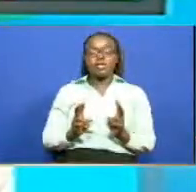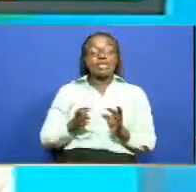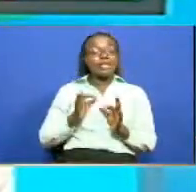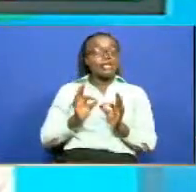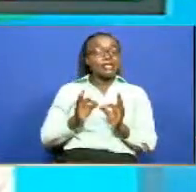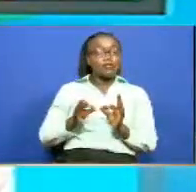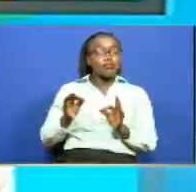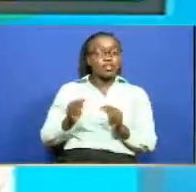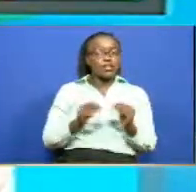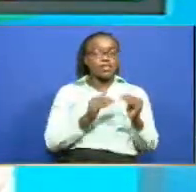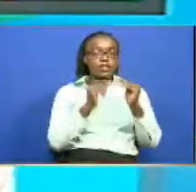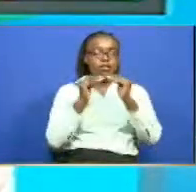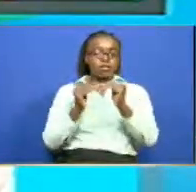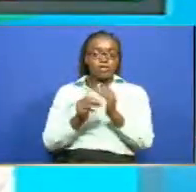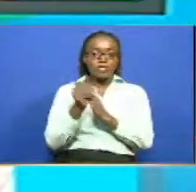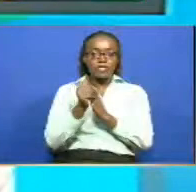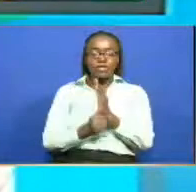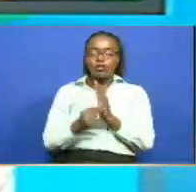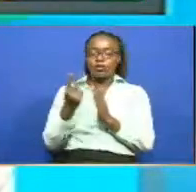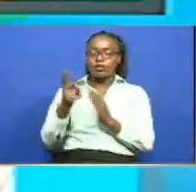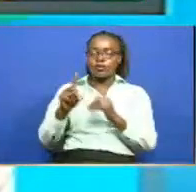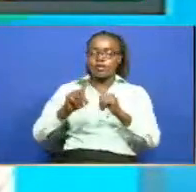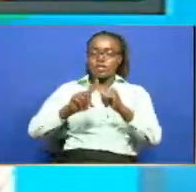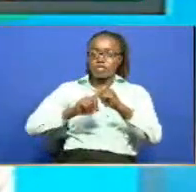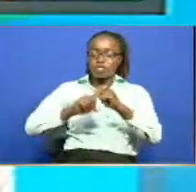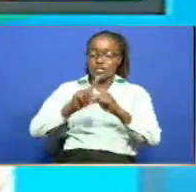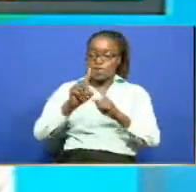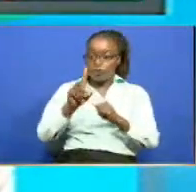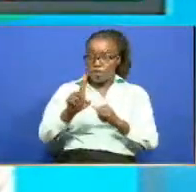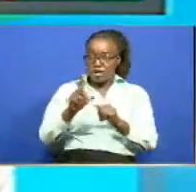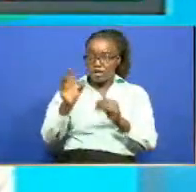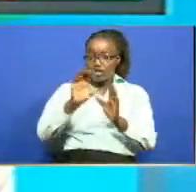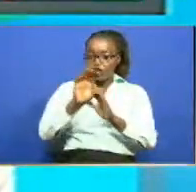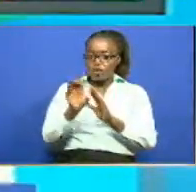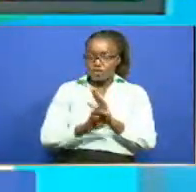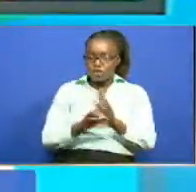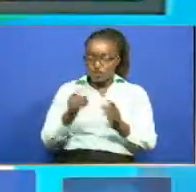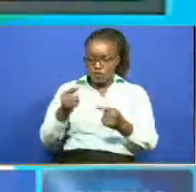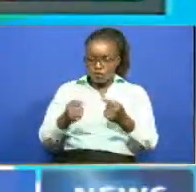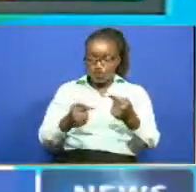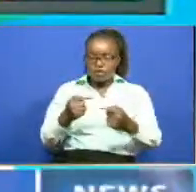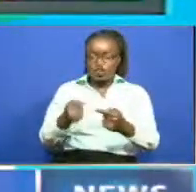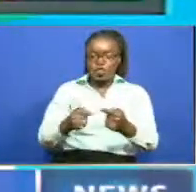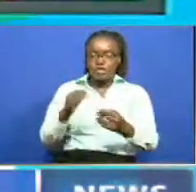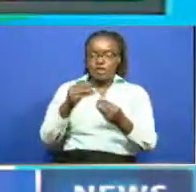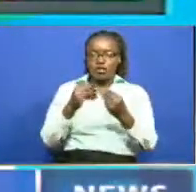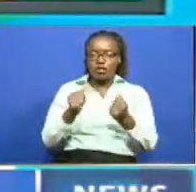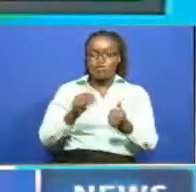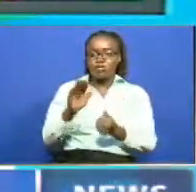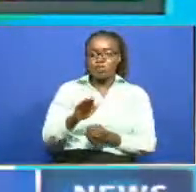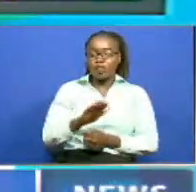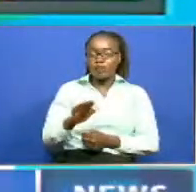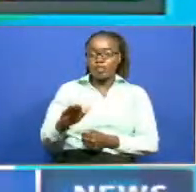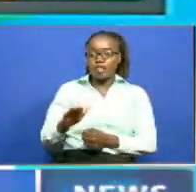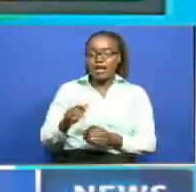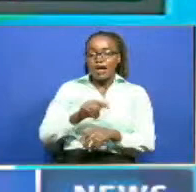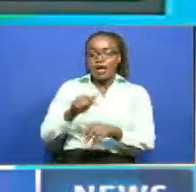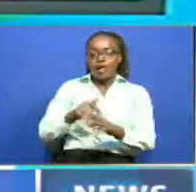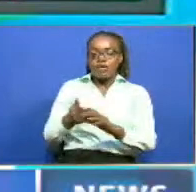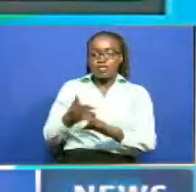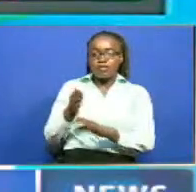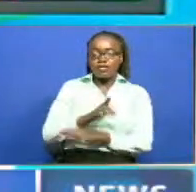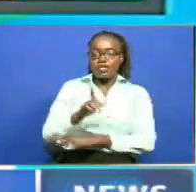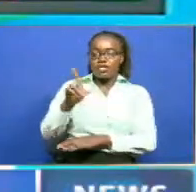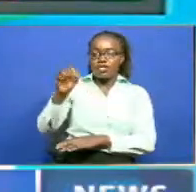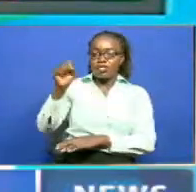Article 261 of the Constitution on the procedure for dissolution of Parliament. The ruling came barely hours after the Law Society